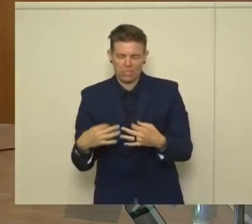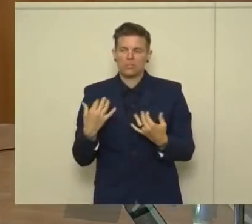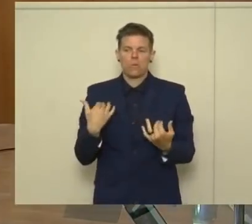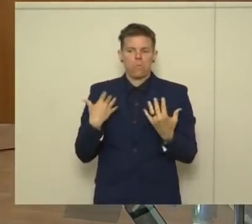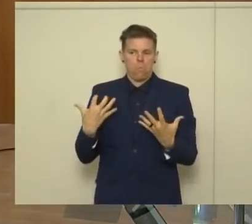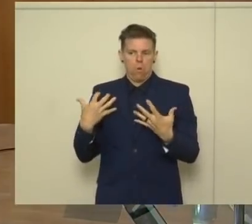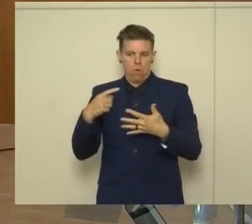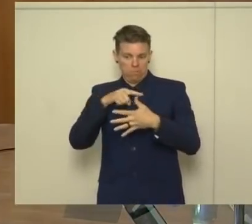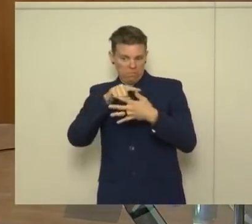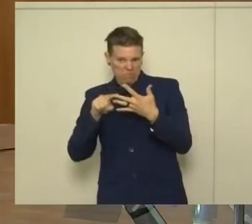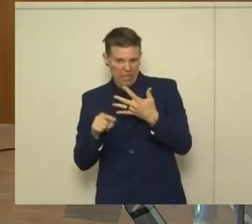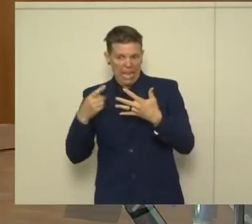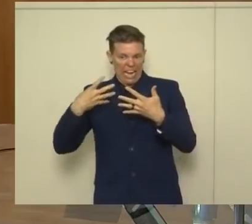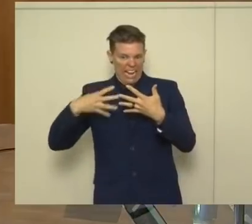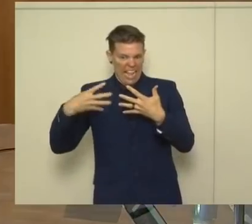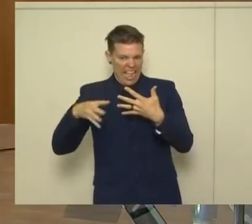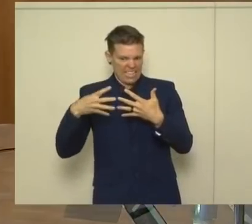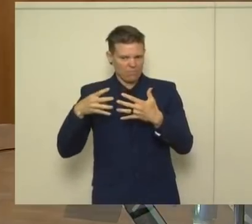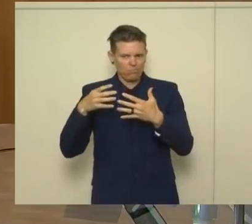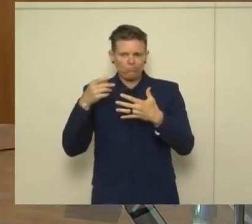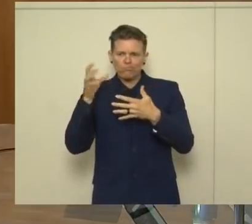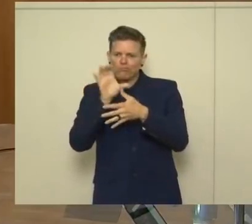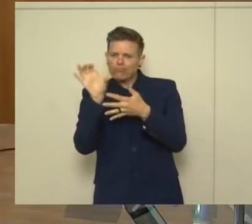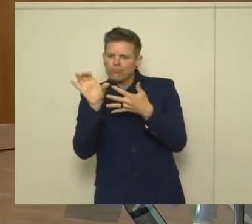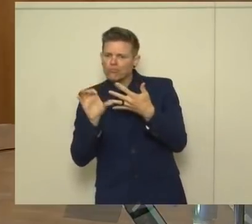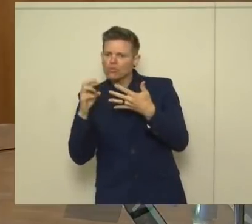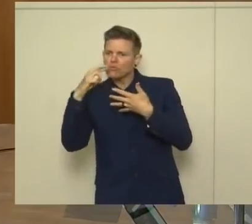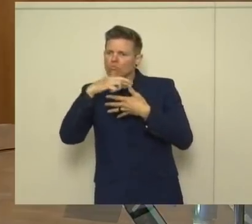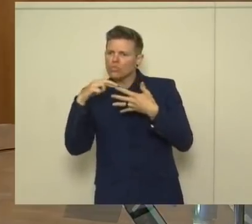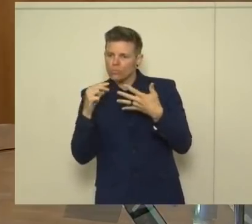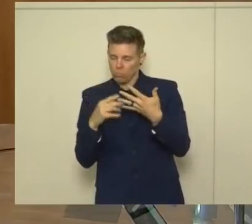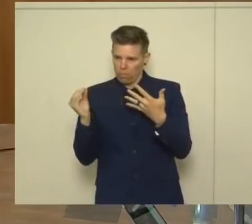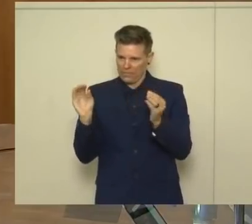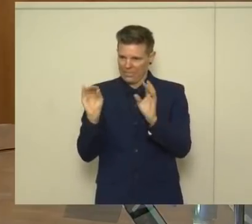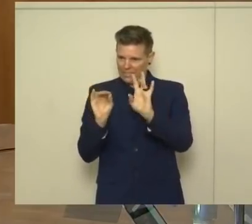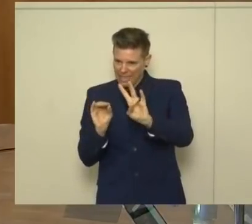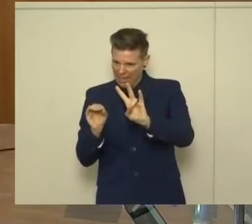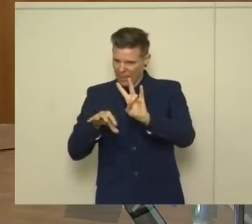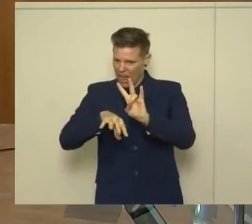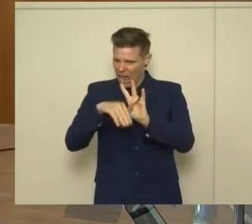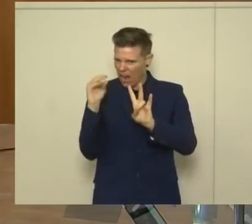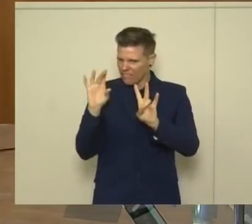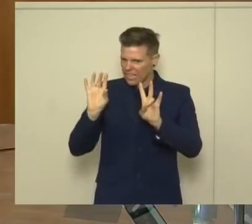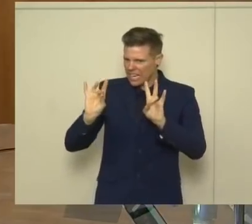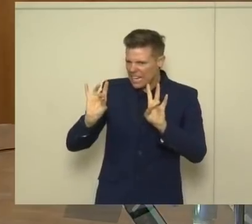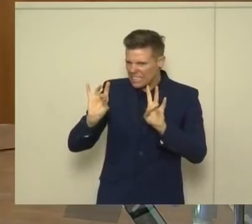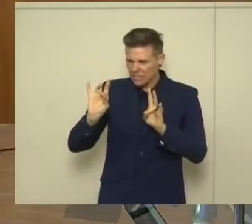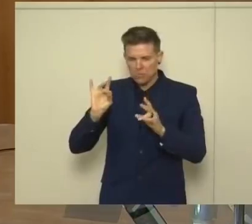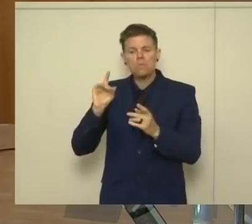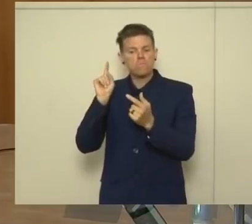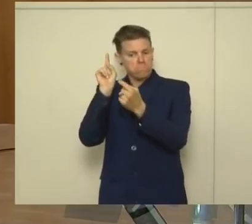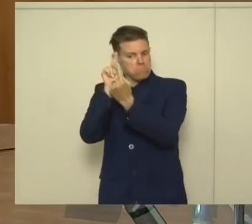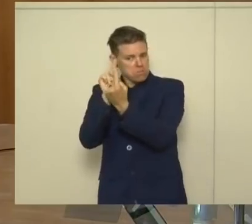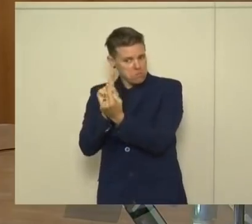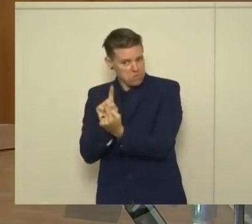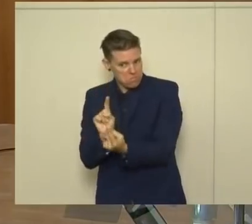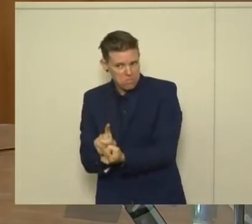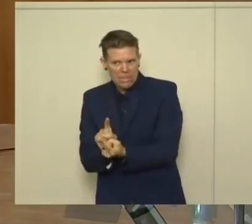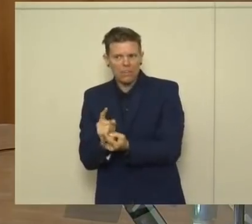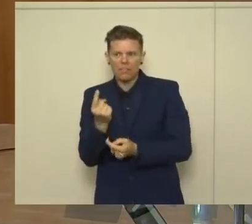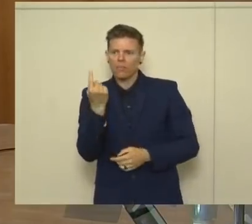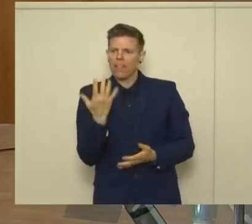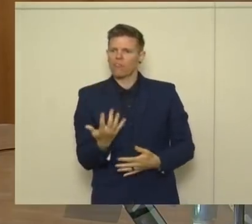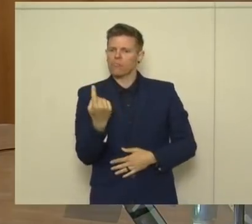meet. Not meeting it when it comes to contact tracing. Dr. Grace briefly talked about taking the data from